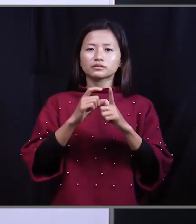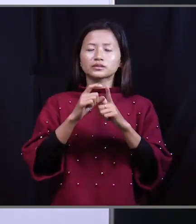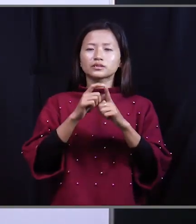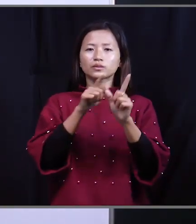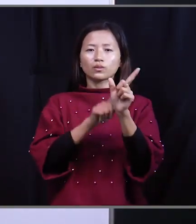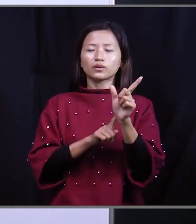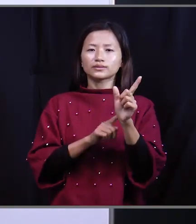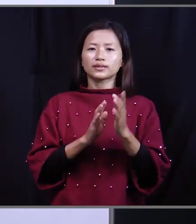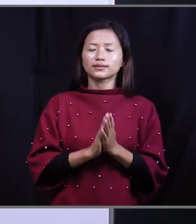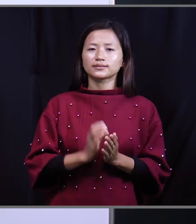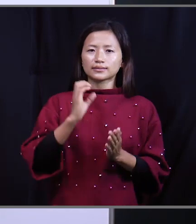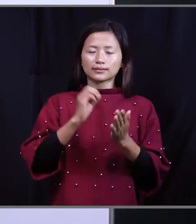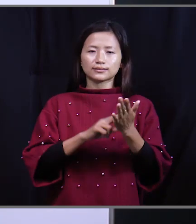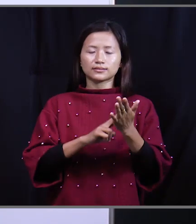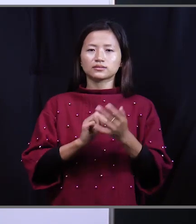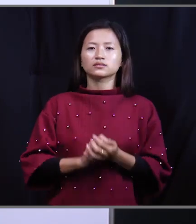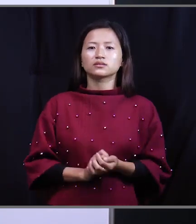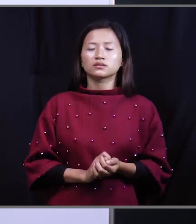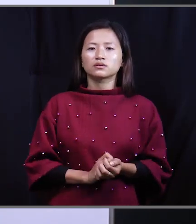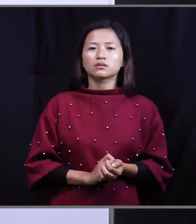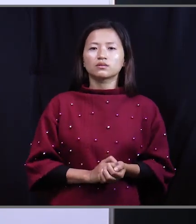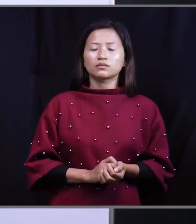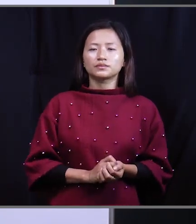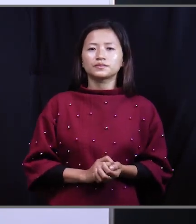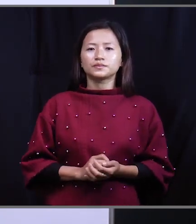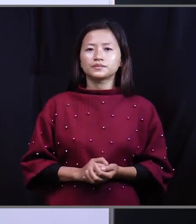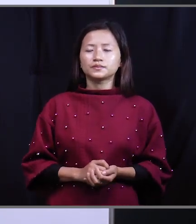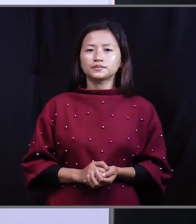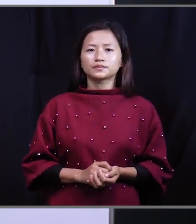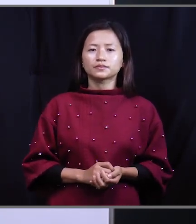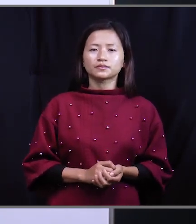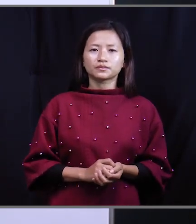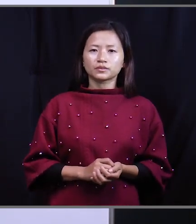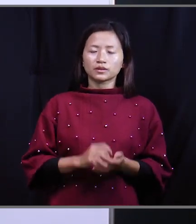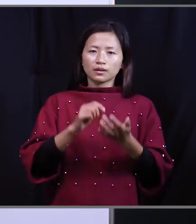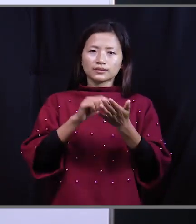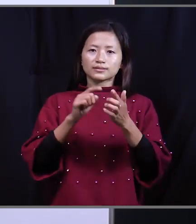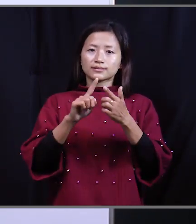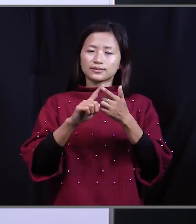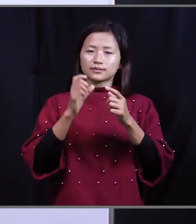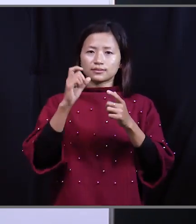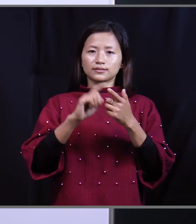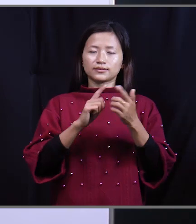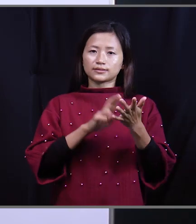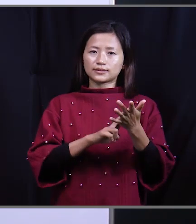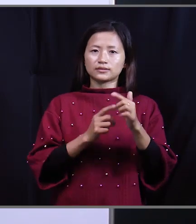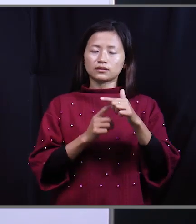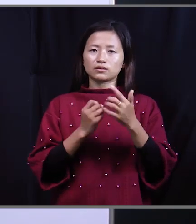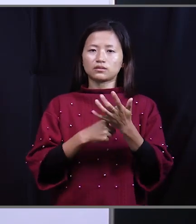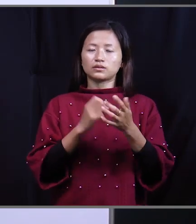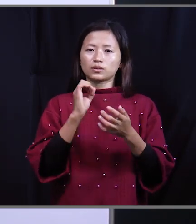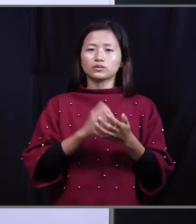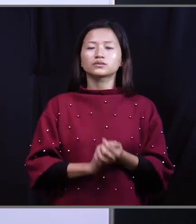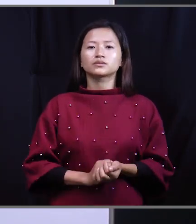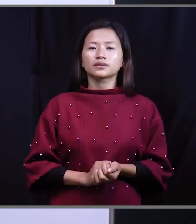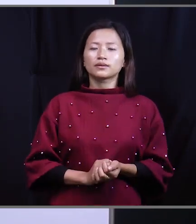dikinesis. In dikinesis, what will happen is that the centrioles move to the poles. That is what